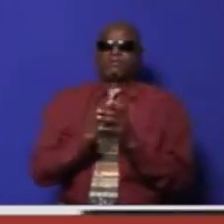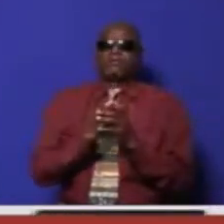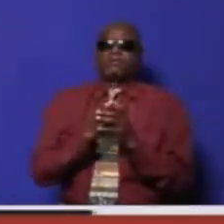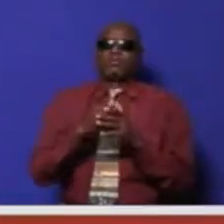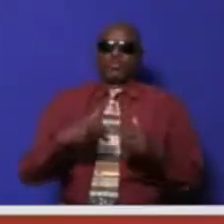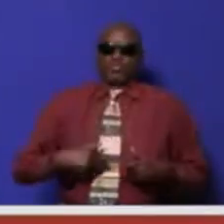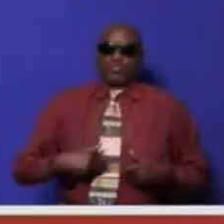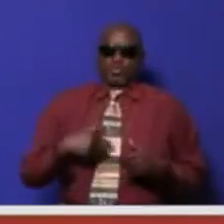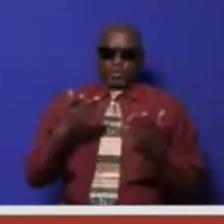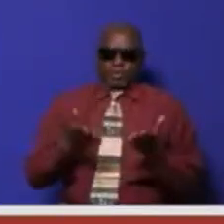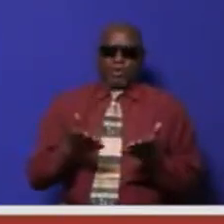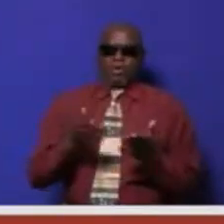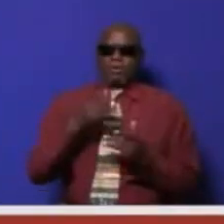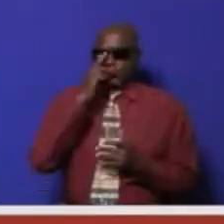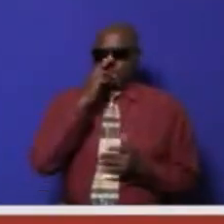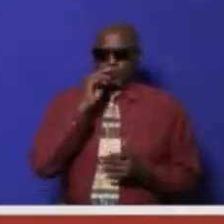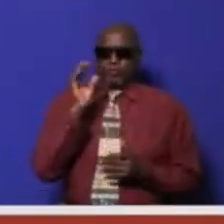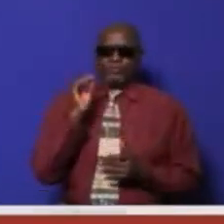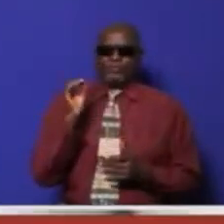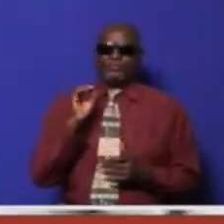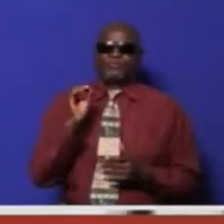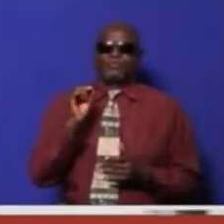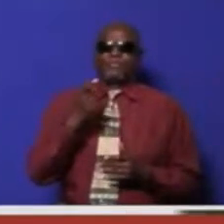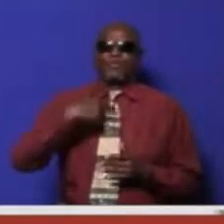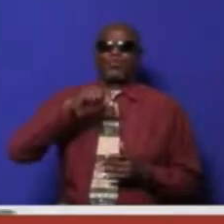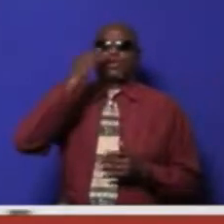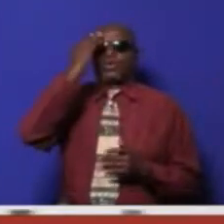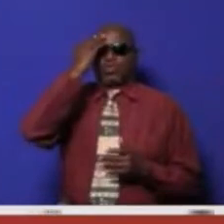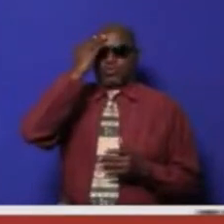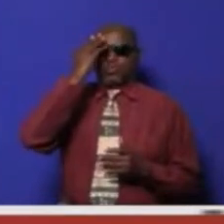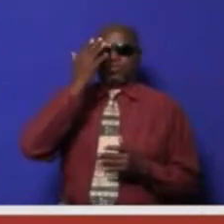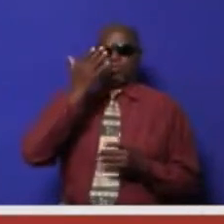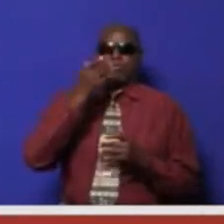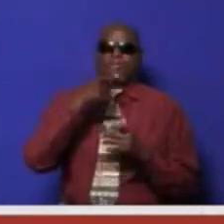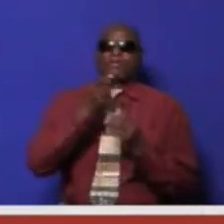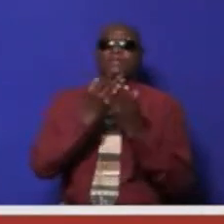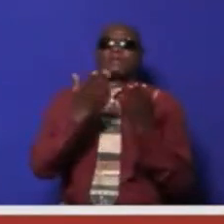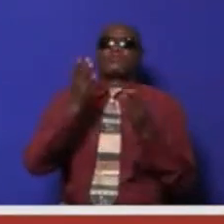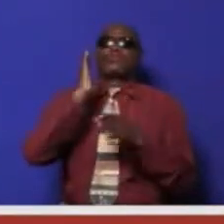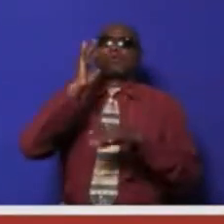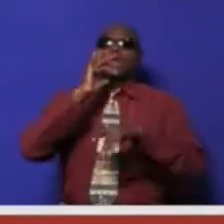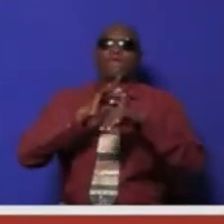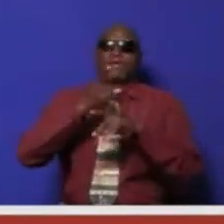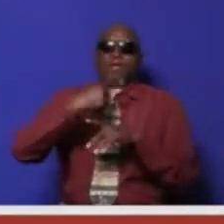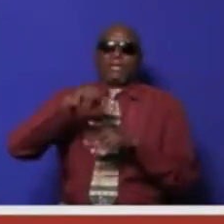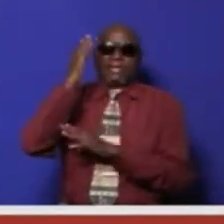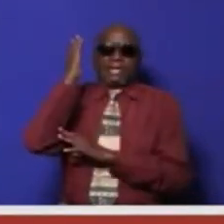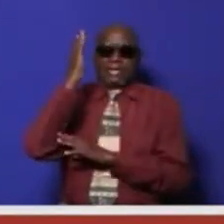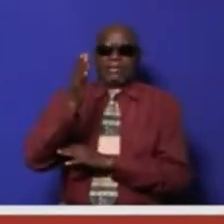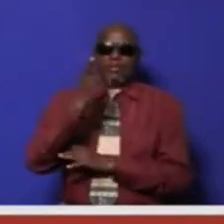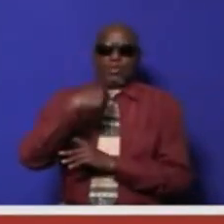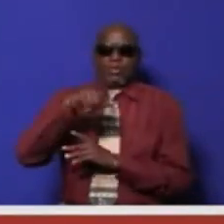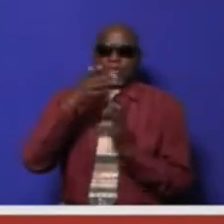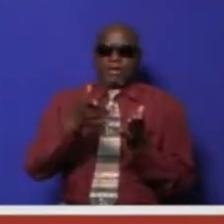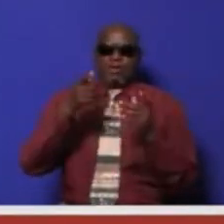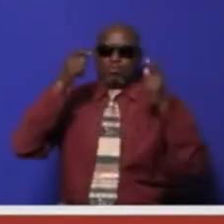here today, it's not a joke, because we now know that these things will affect us directly. So we are here to